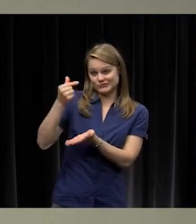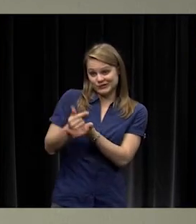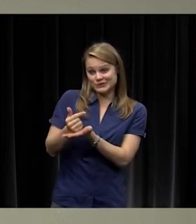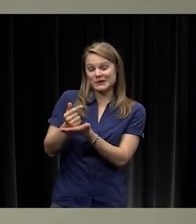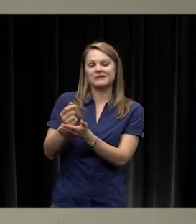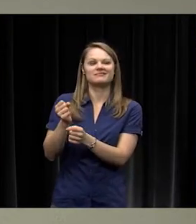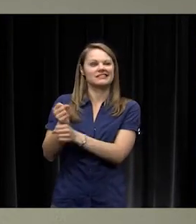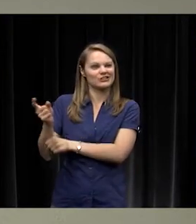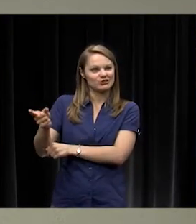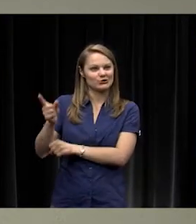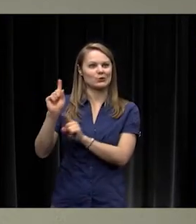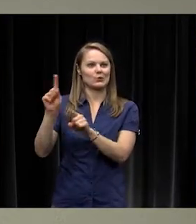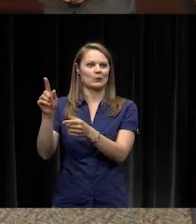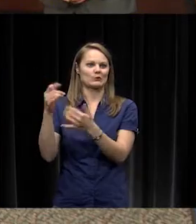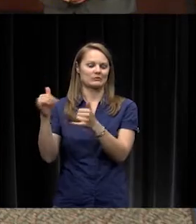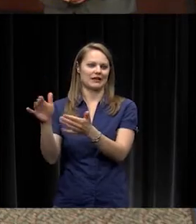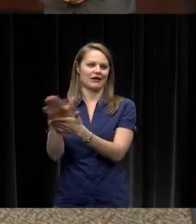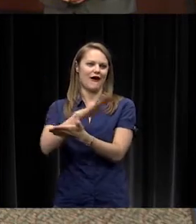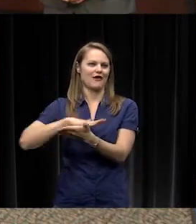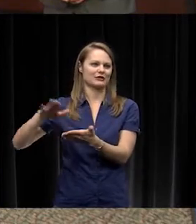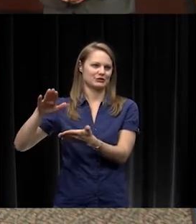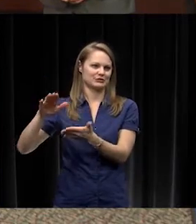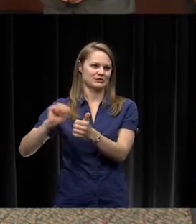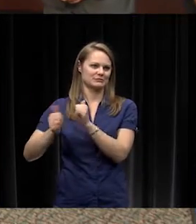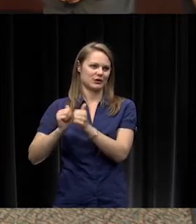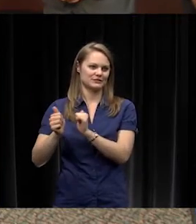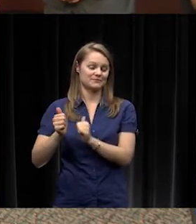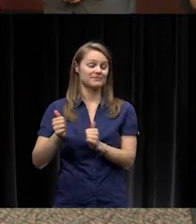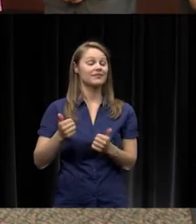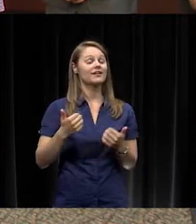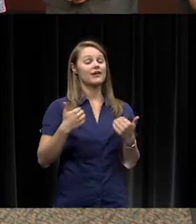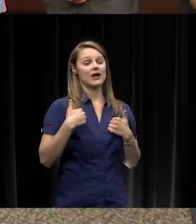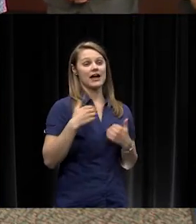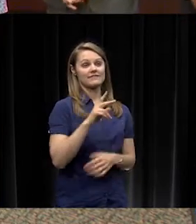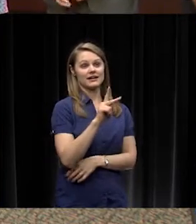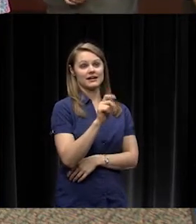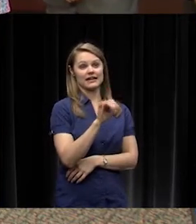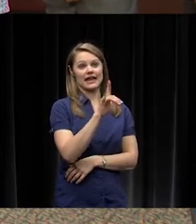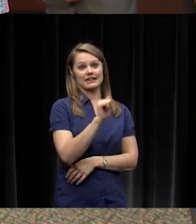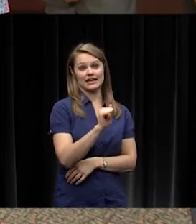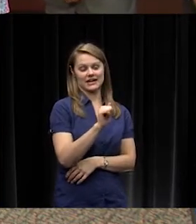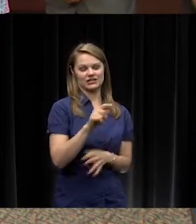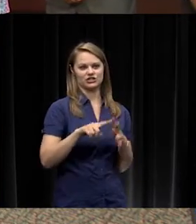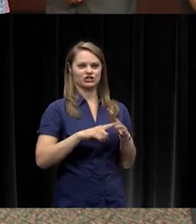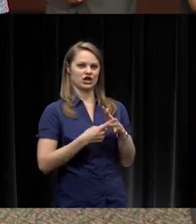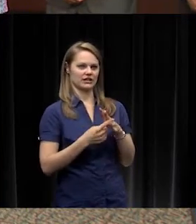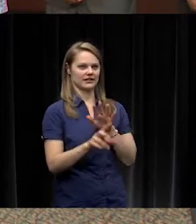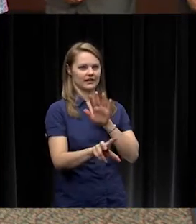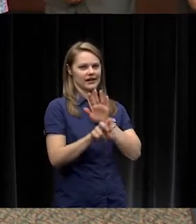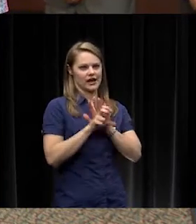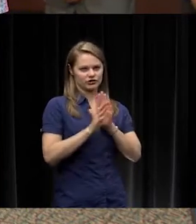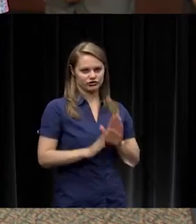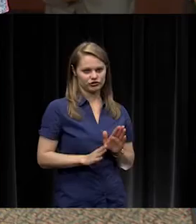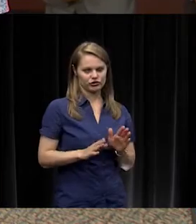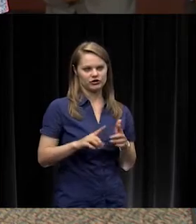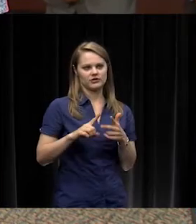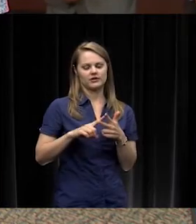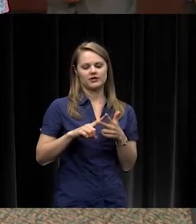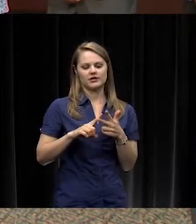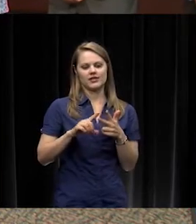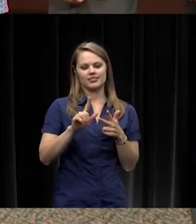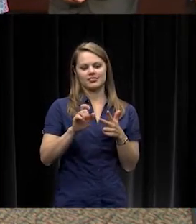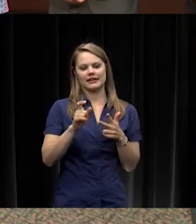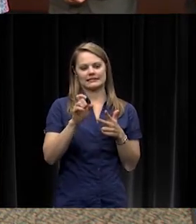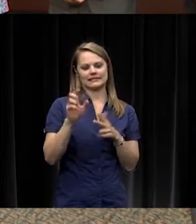year. But here today we have Kayla Holder, who is our starting catcher. Casey Kennett, starting a left fielder. Lexi Storr was